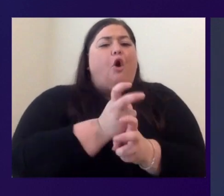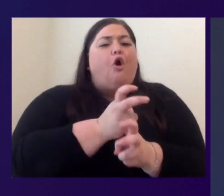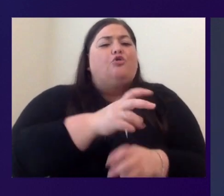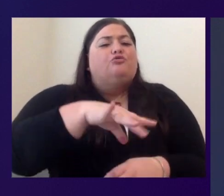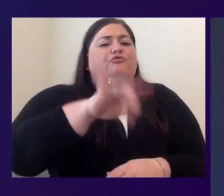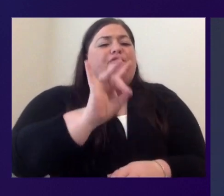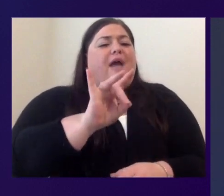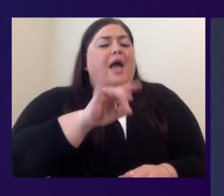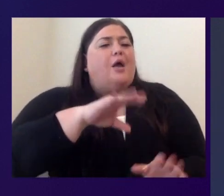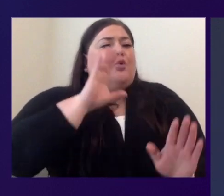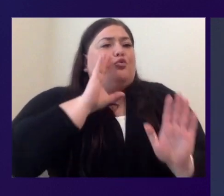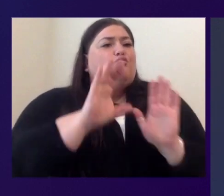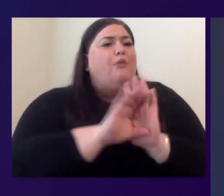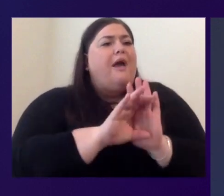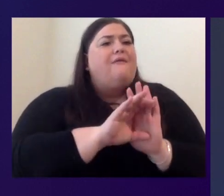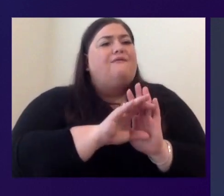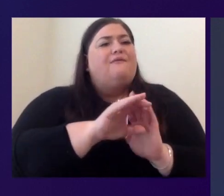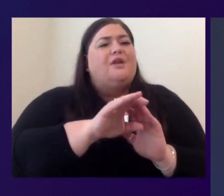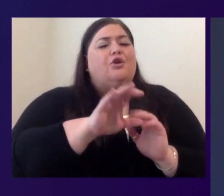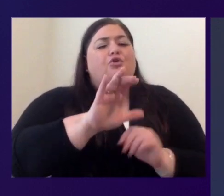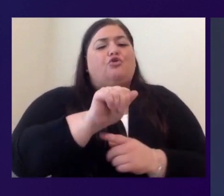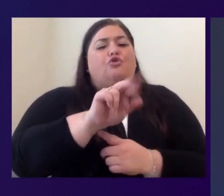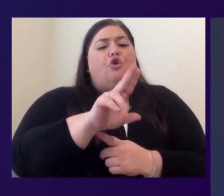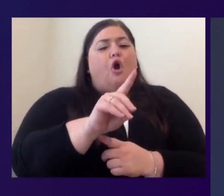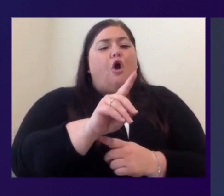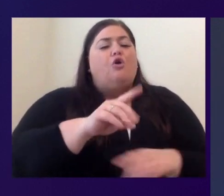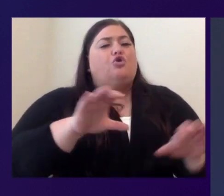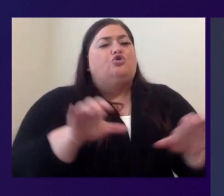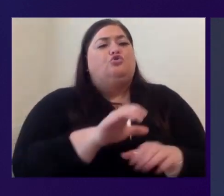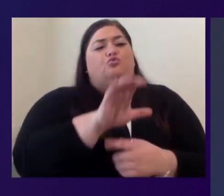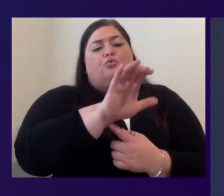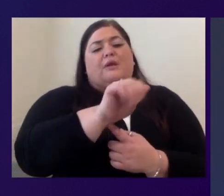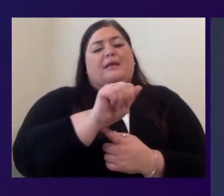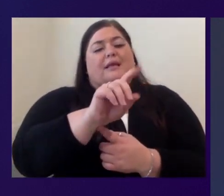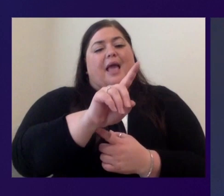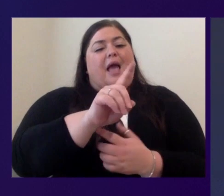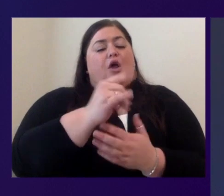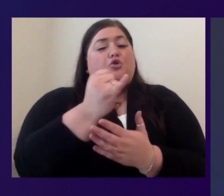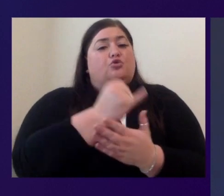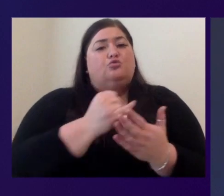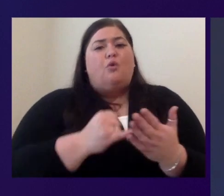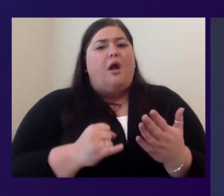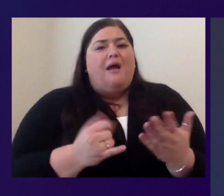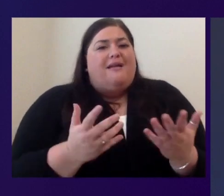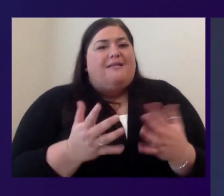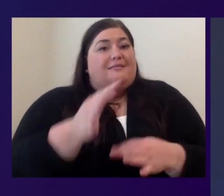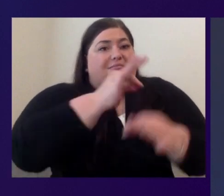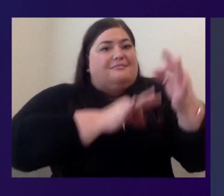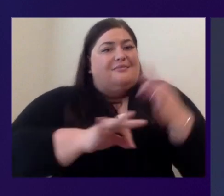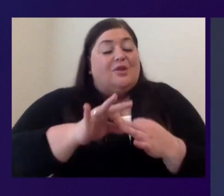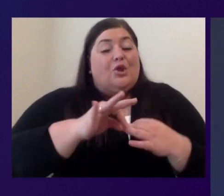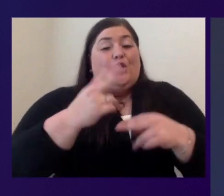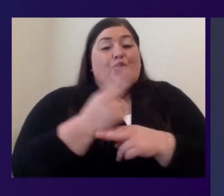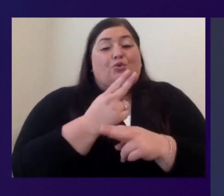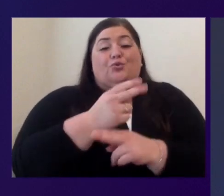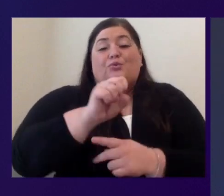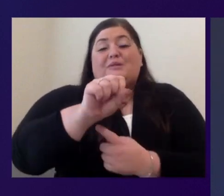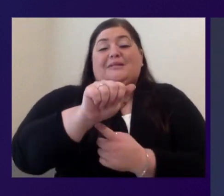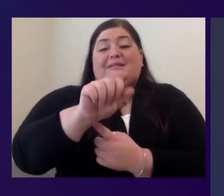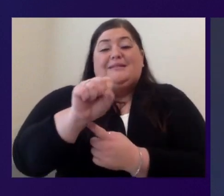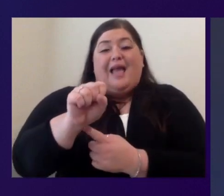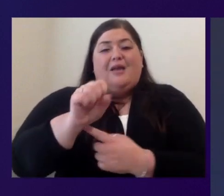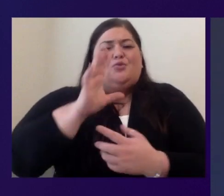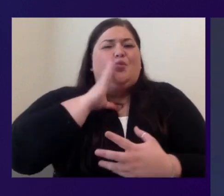to do some CAD drawing stuff. So maybe you can just use a SaaS CAD offering to make things